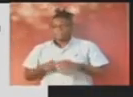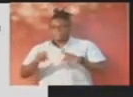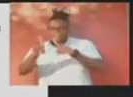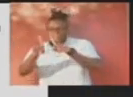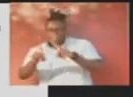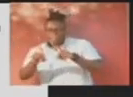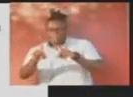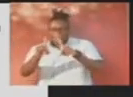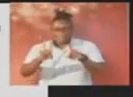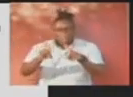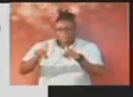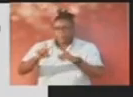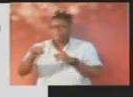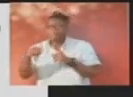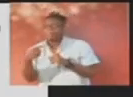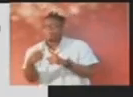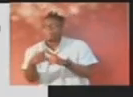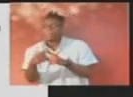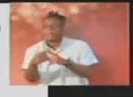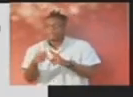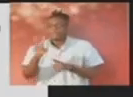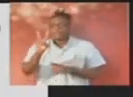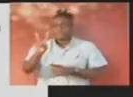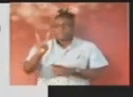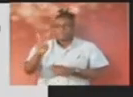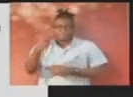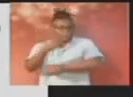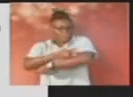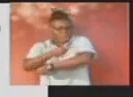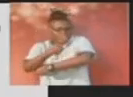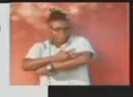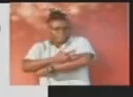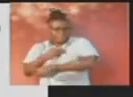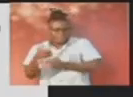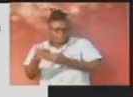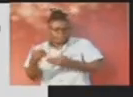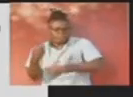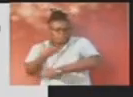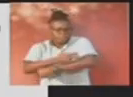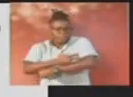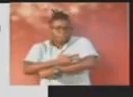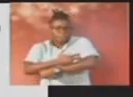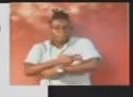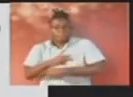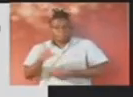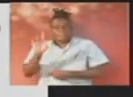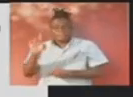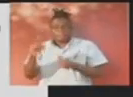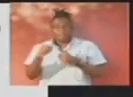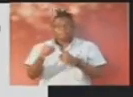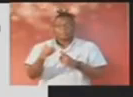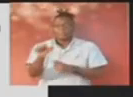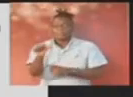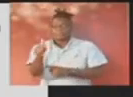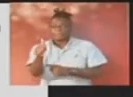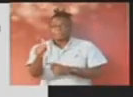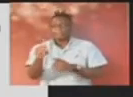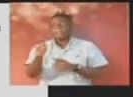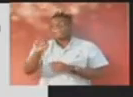during the 2-day period, the 48-hour period just previous, so the 8th to the 10th of May. As at yesterday,